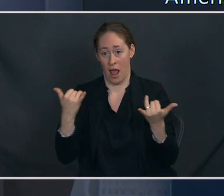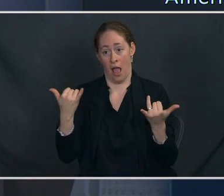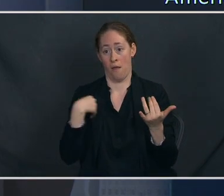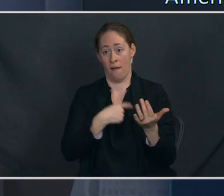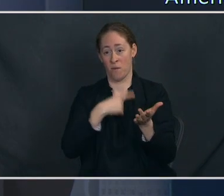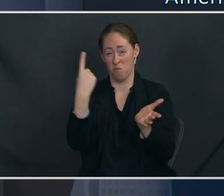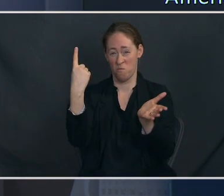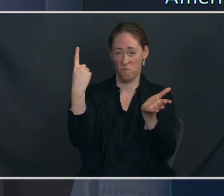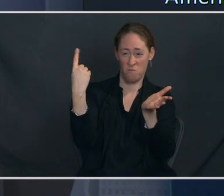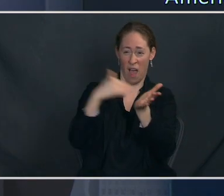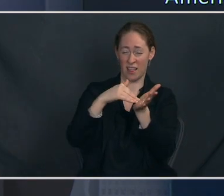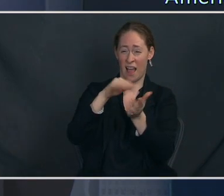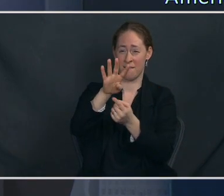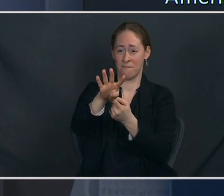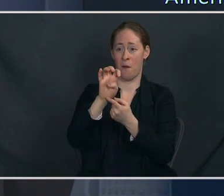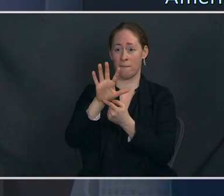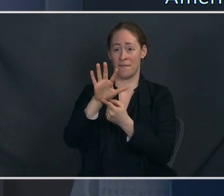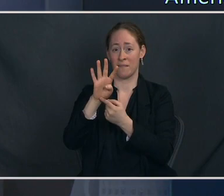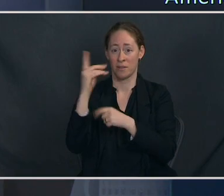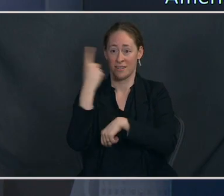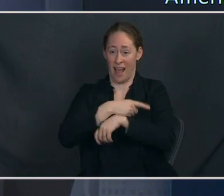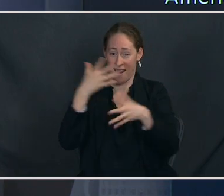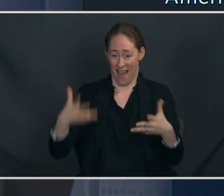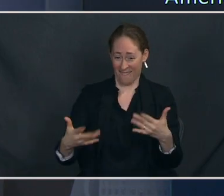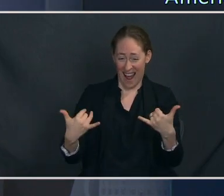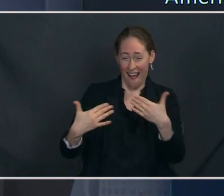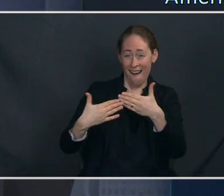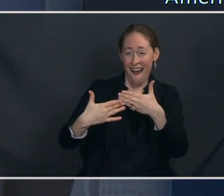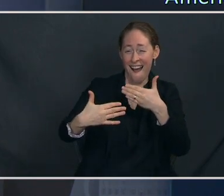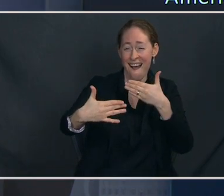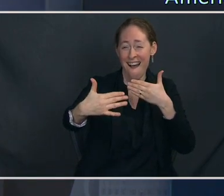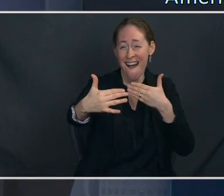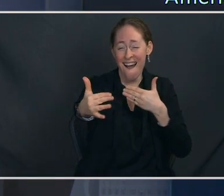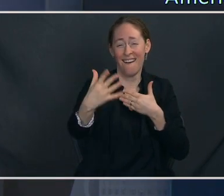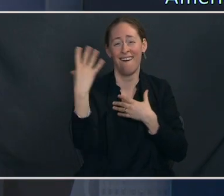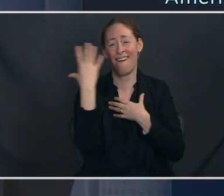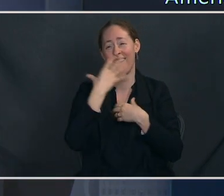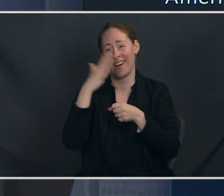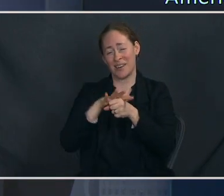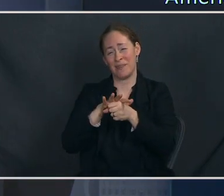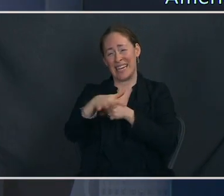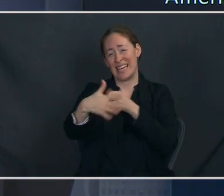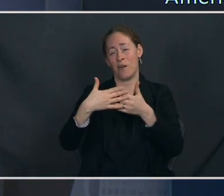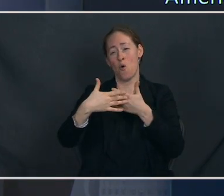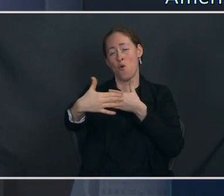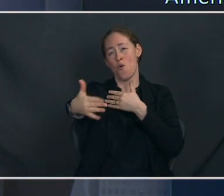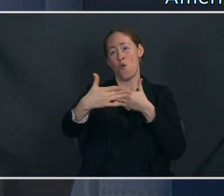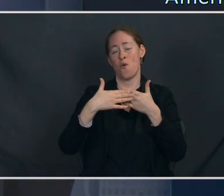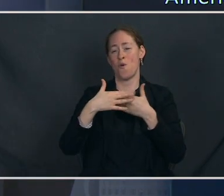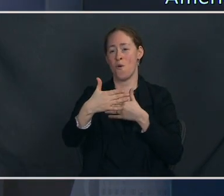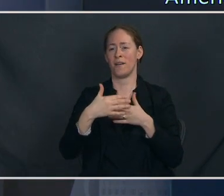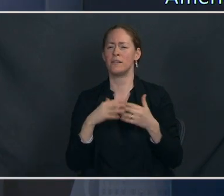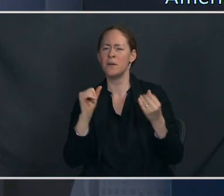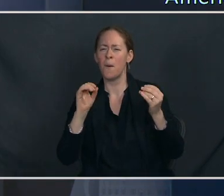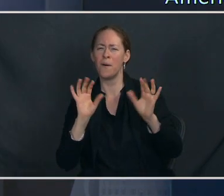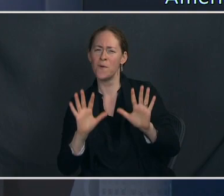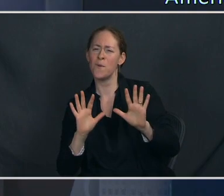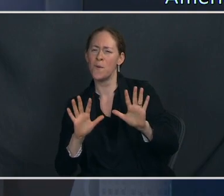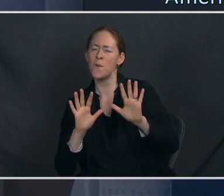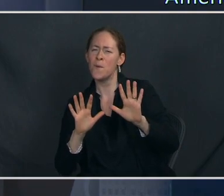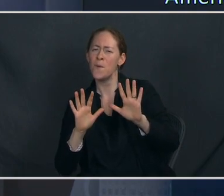1,454 more days left in President Biden's first term. And so give us a little something to do over the next few